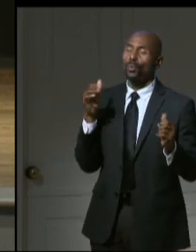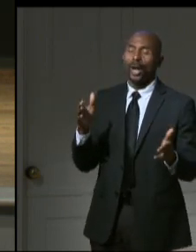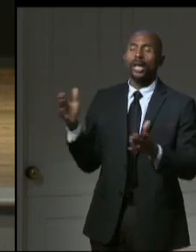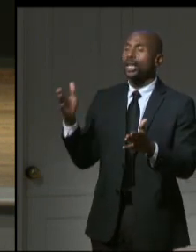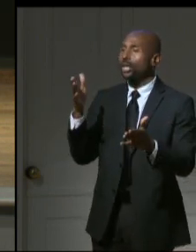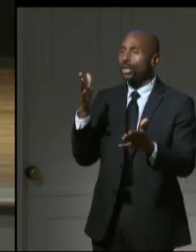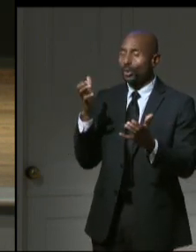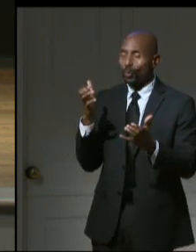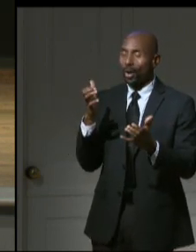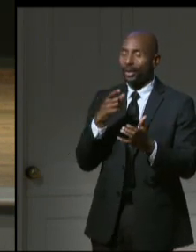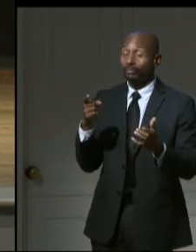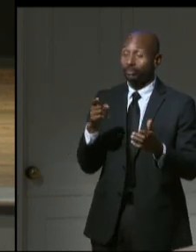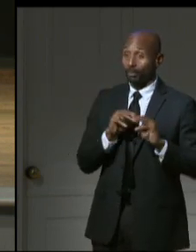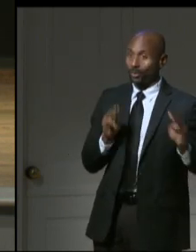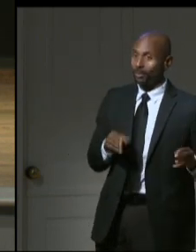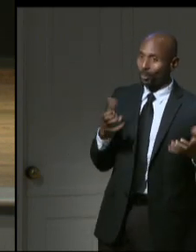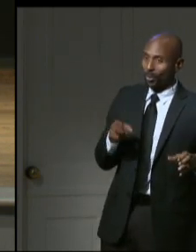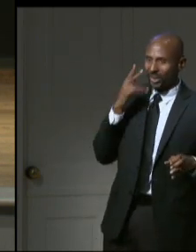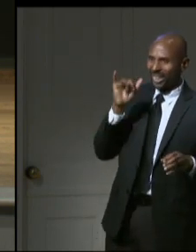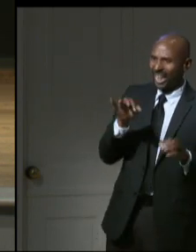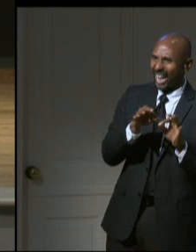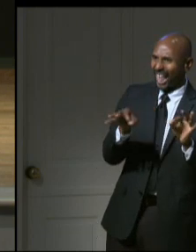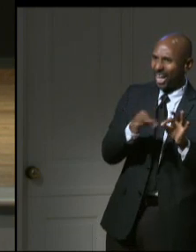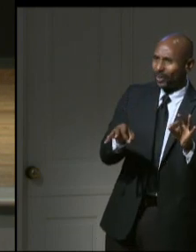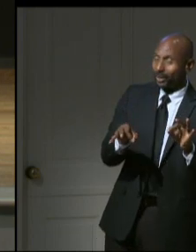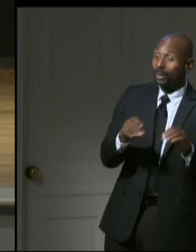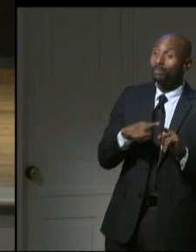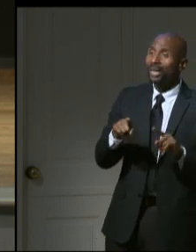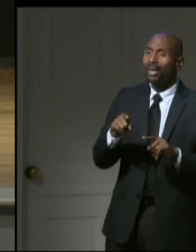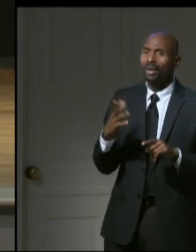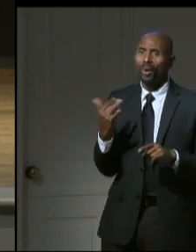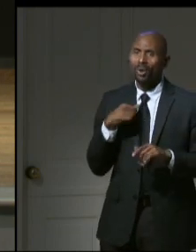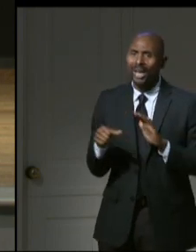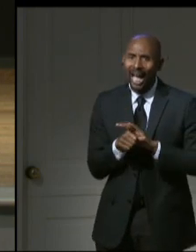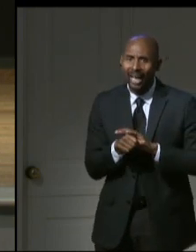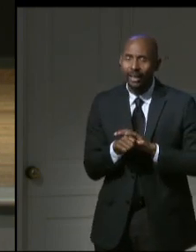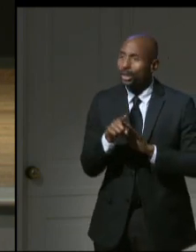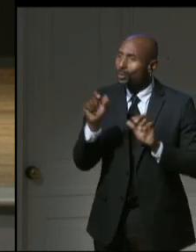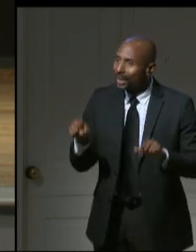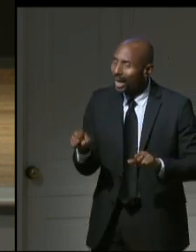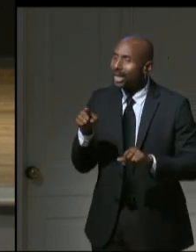that, why are we hiding that you can, even if we don't like it?